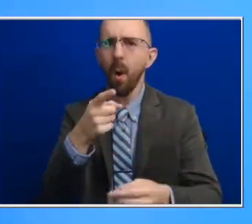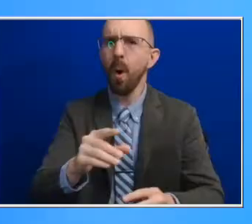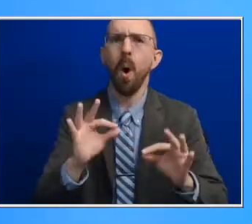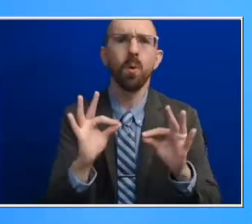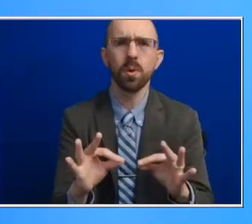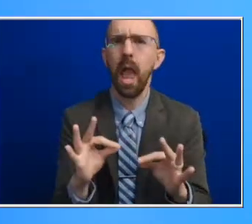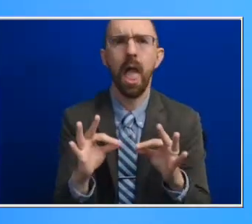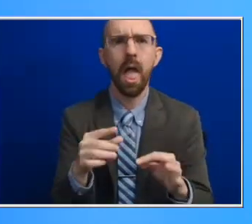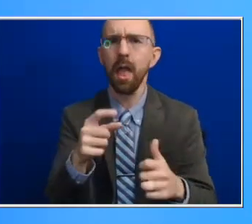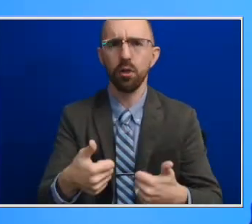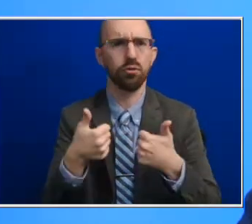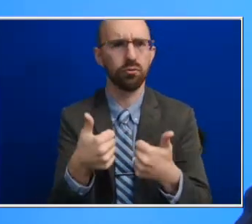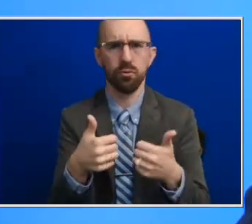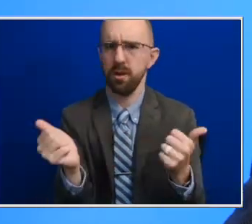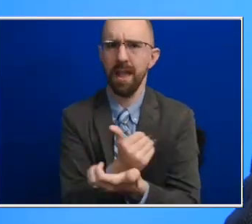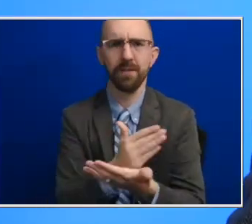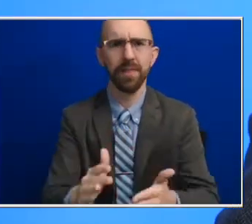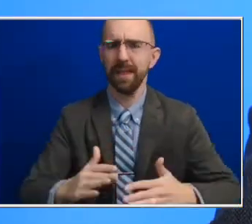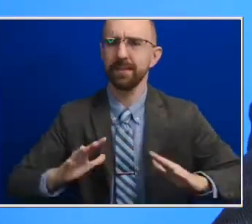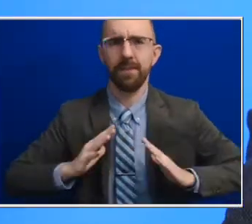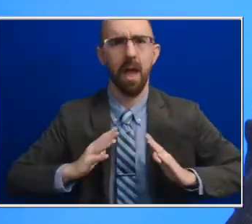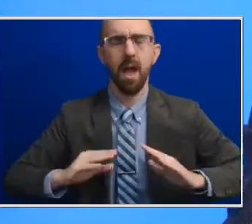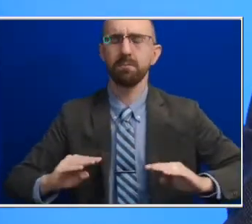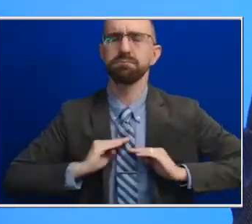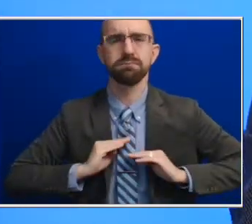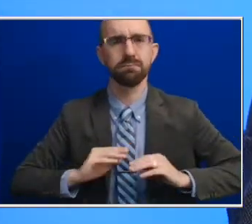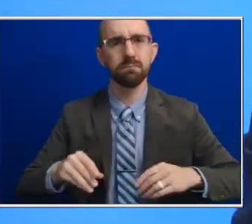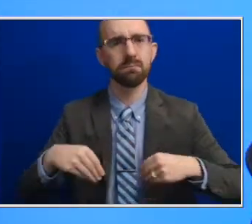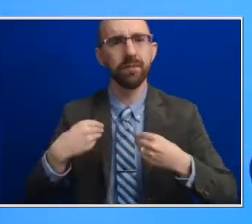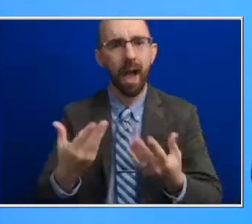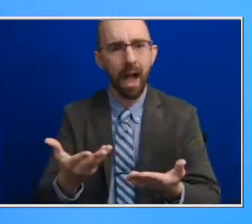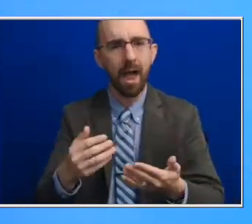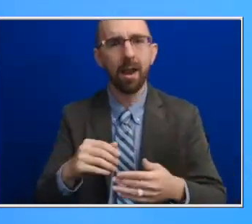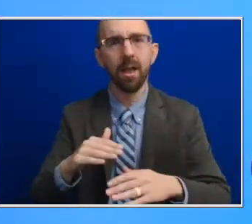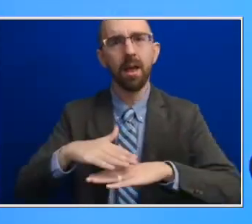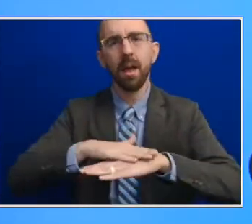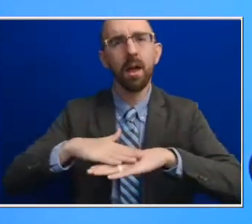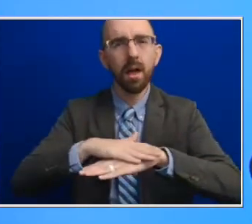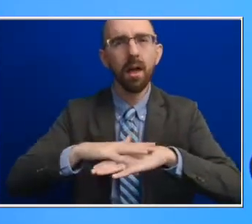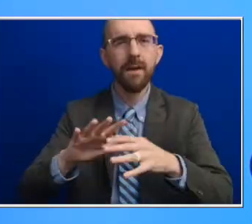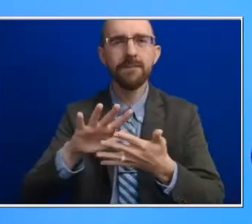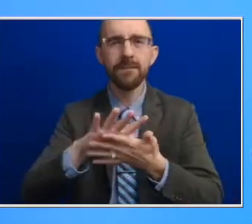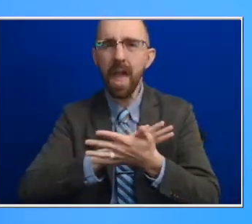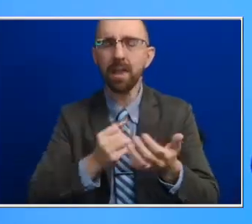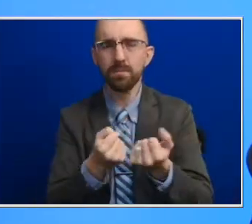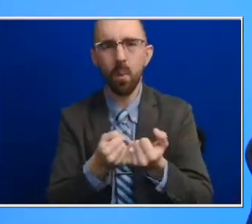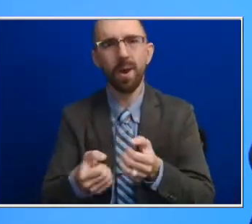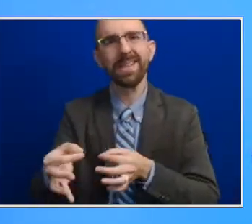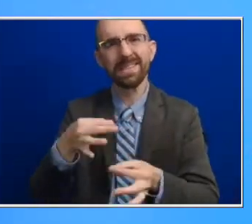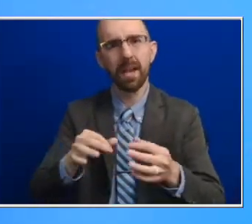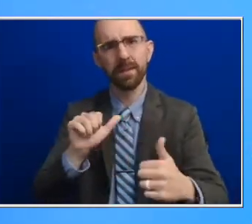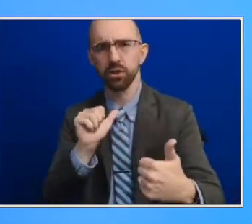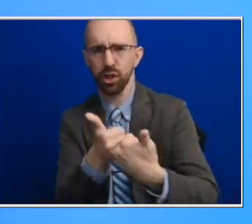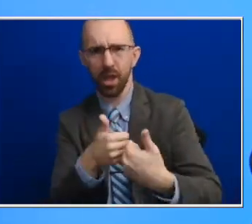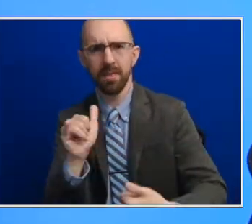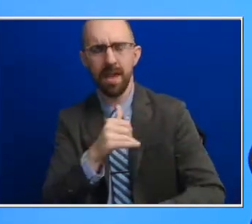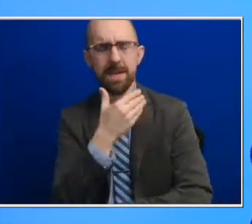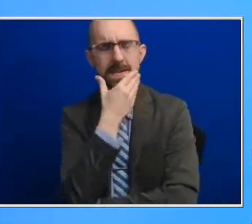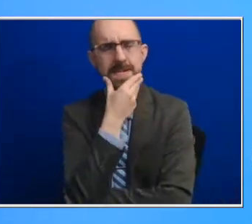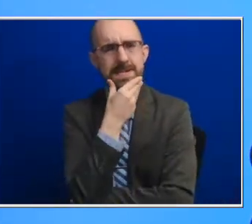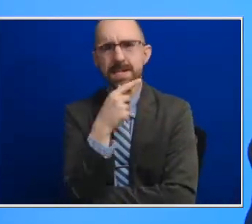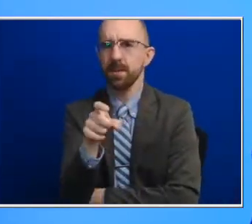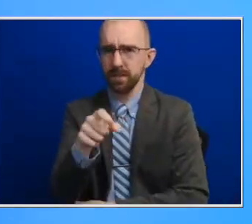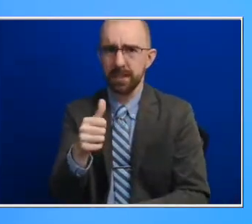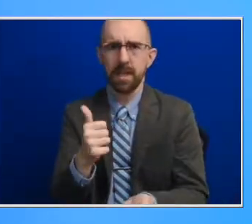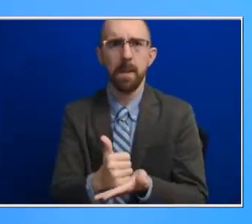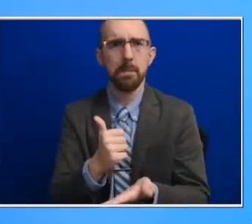good, that everything's fine, and provide general vague support, as opposed to making some challenging statements like, wow, you need help. No, you need to go talk to